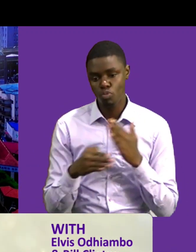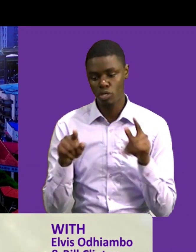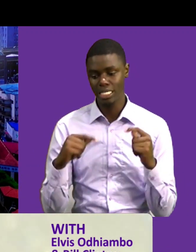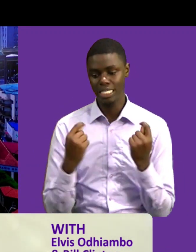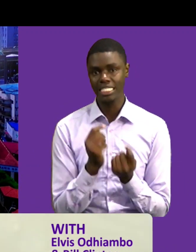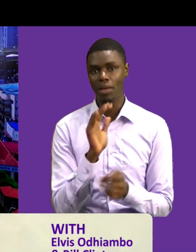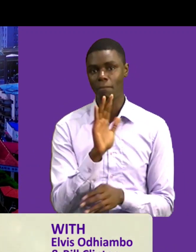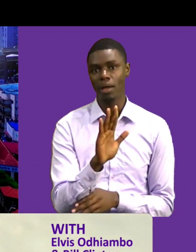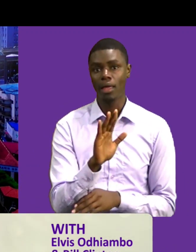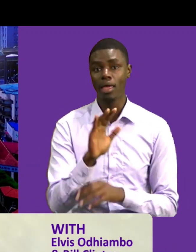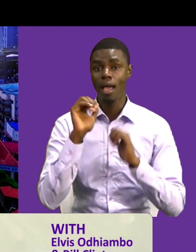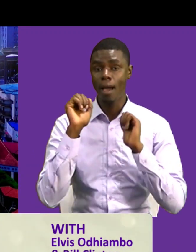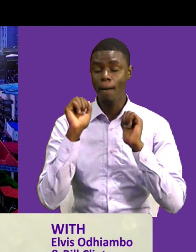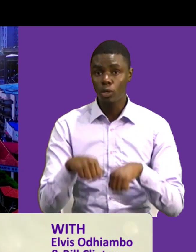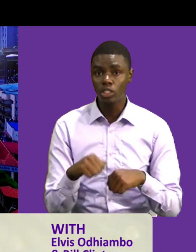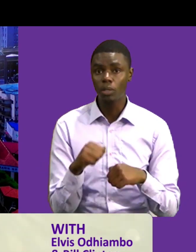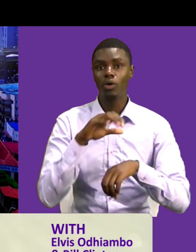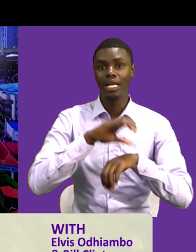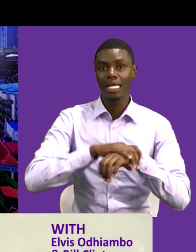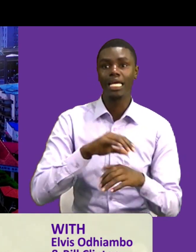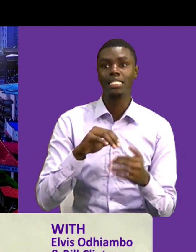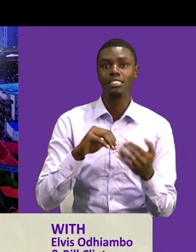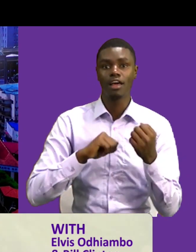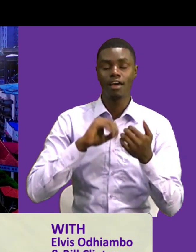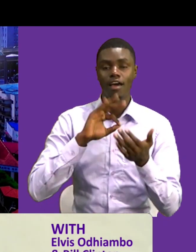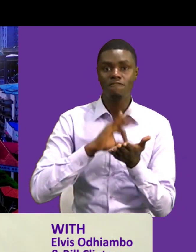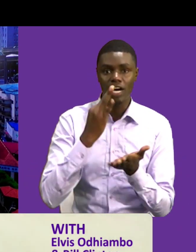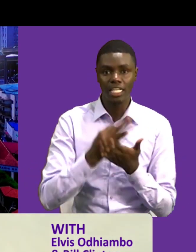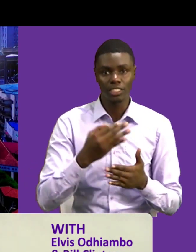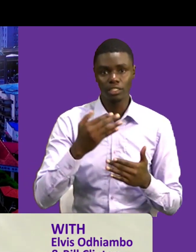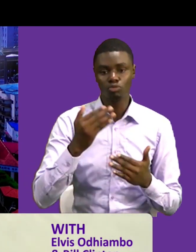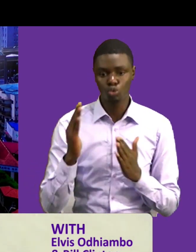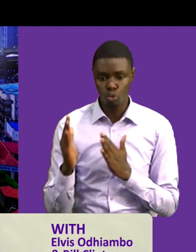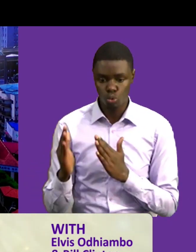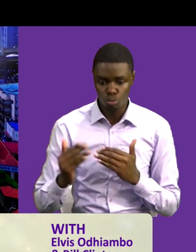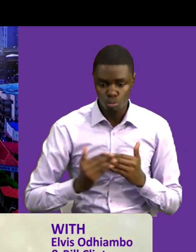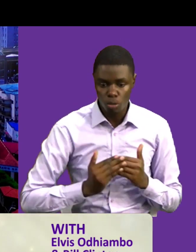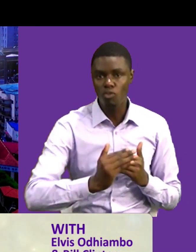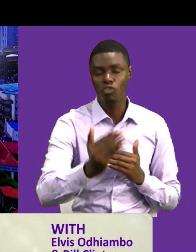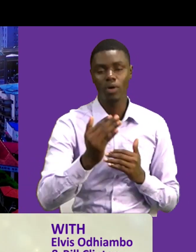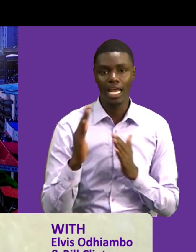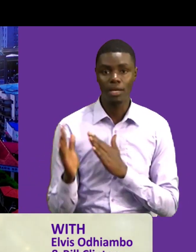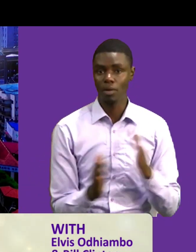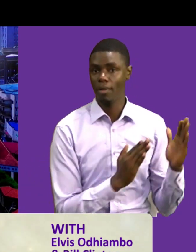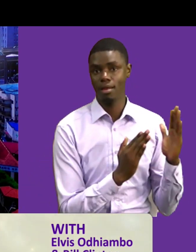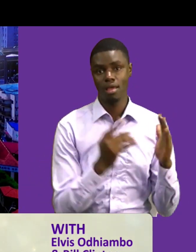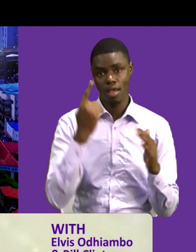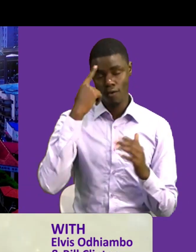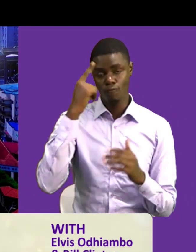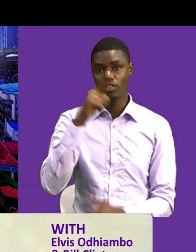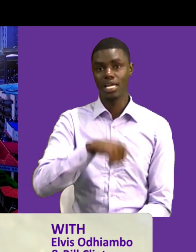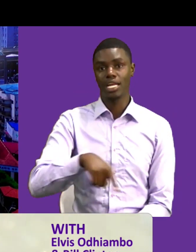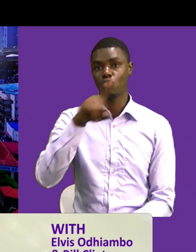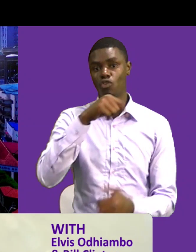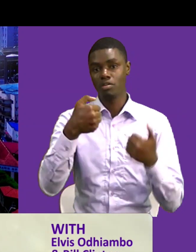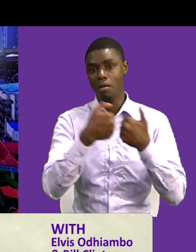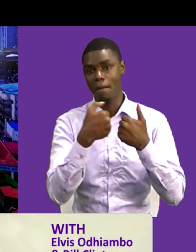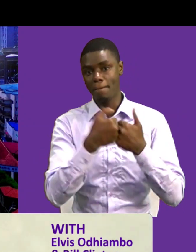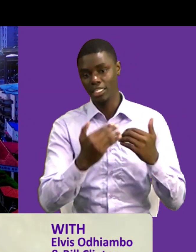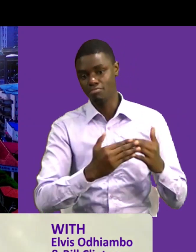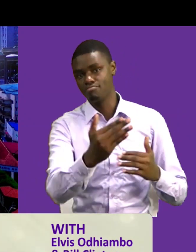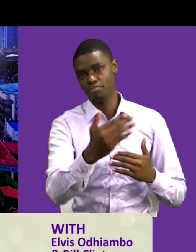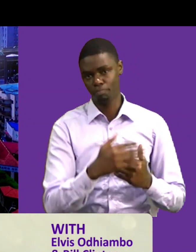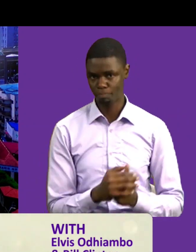team. They can at least get their funds to move forward and prepare for the next round of matches.